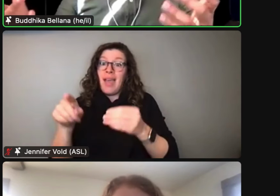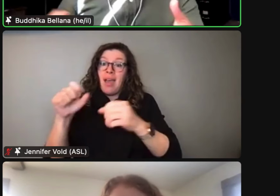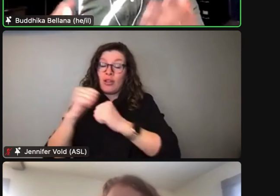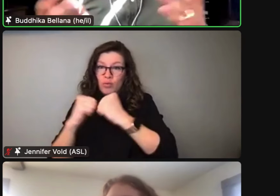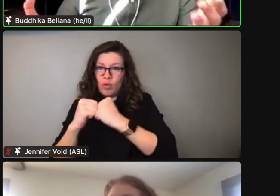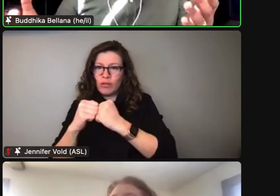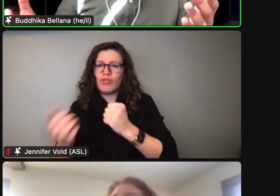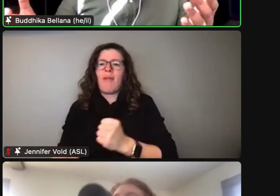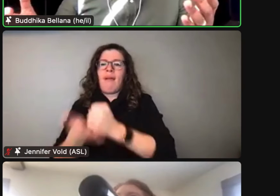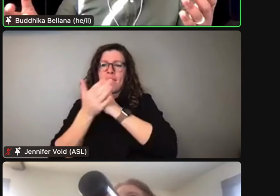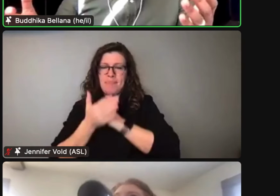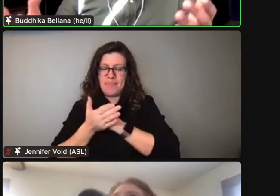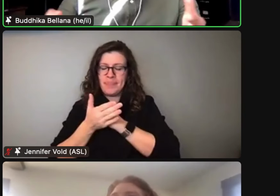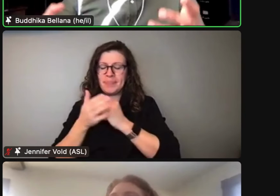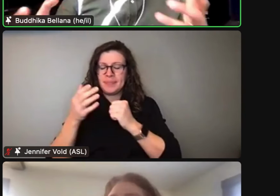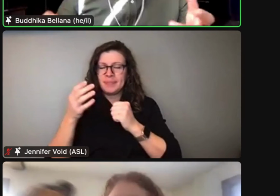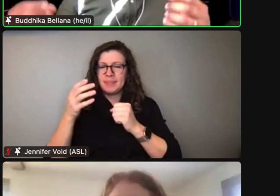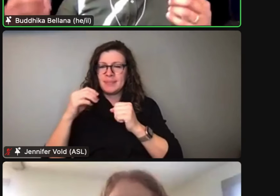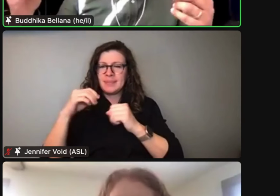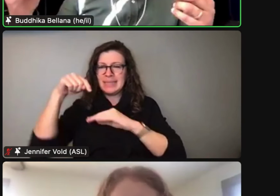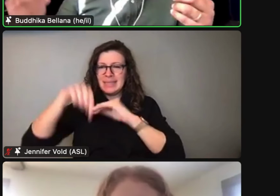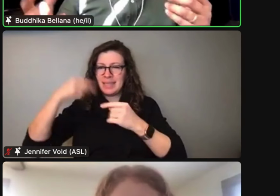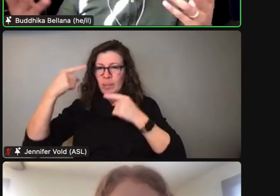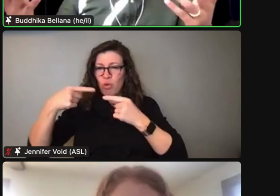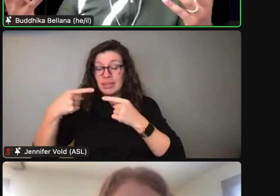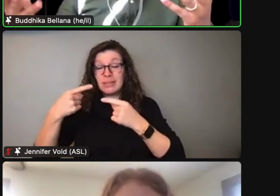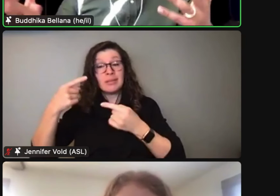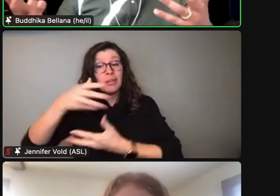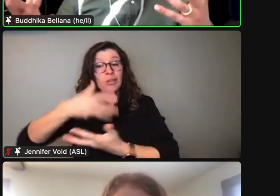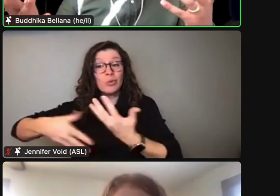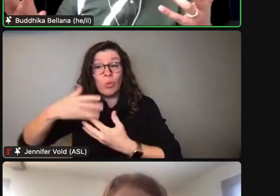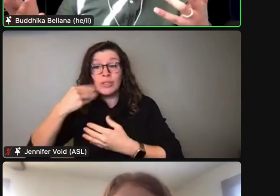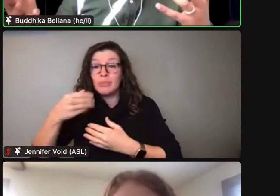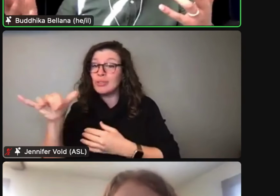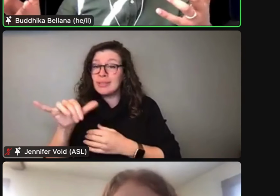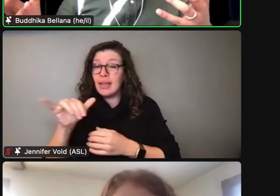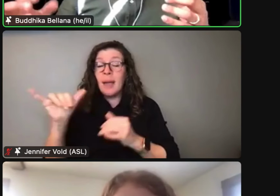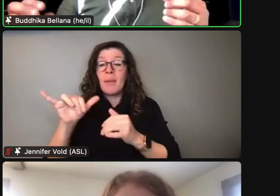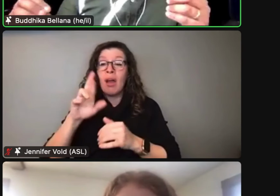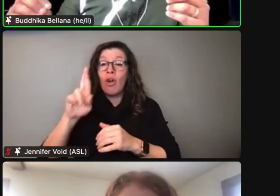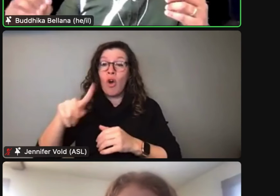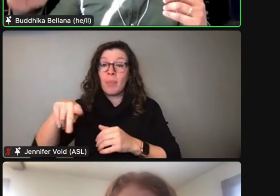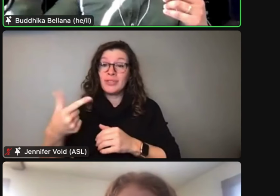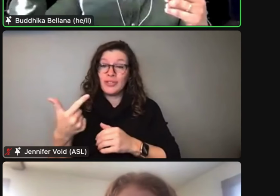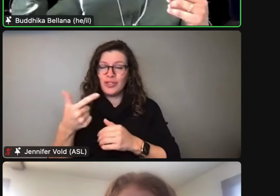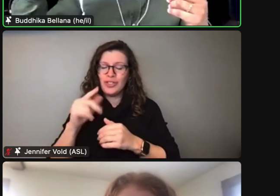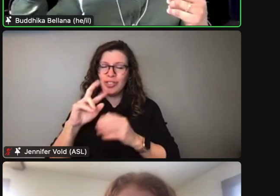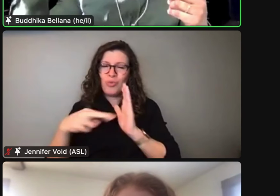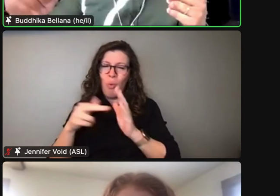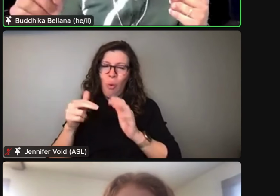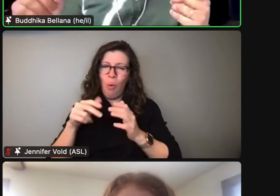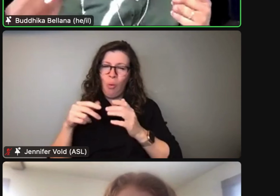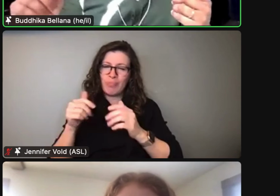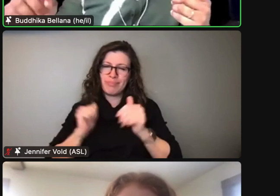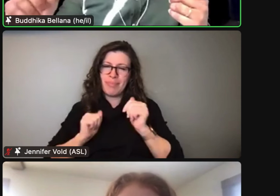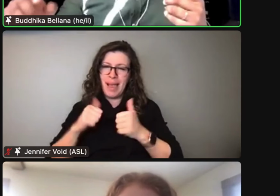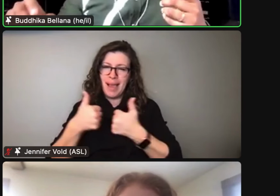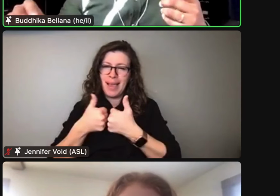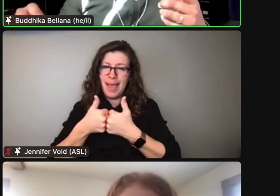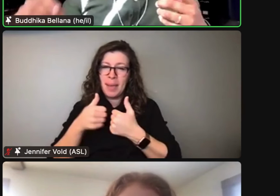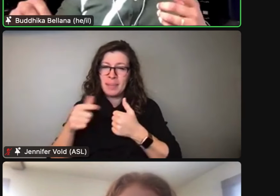processing. So social experiences might have that as well, where and the video game kind of example that I mentioned, where like the point of that